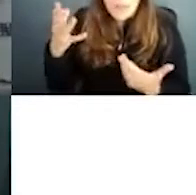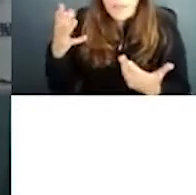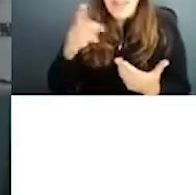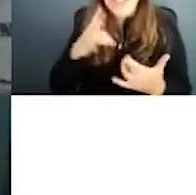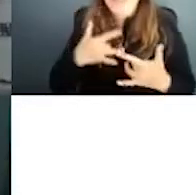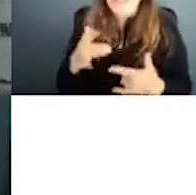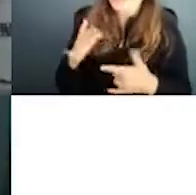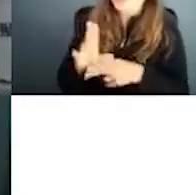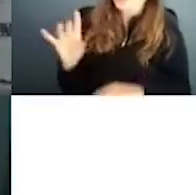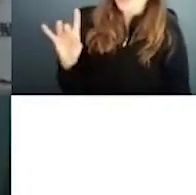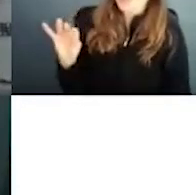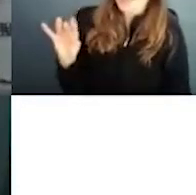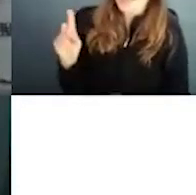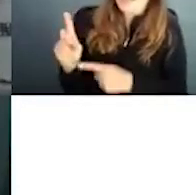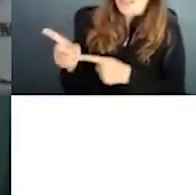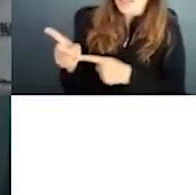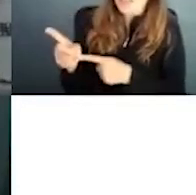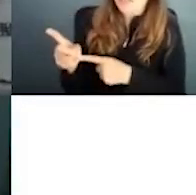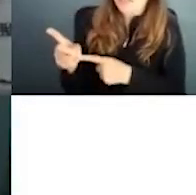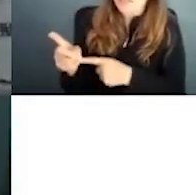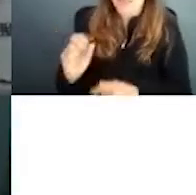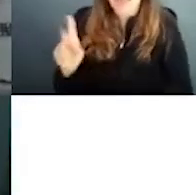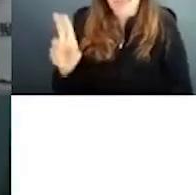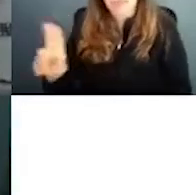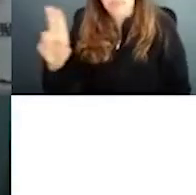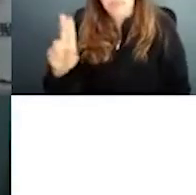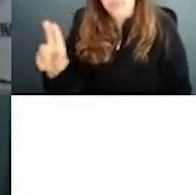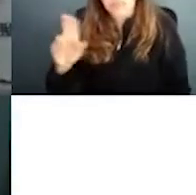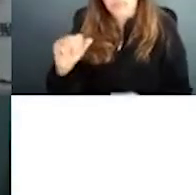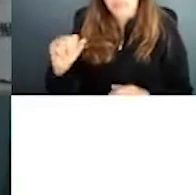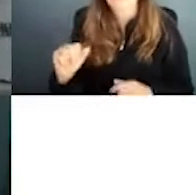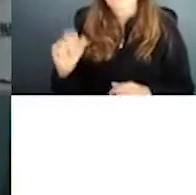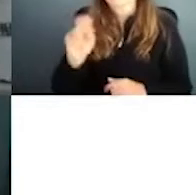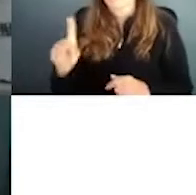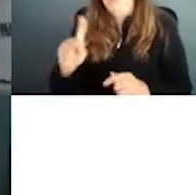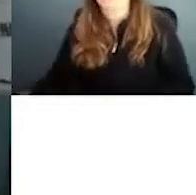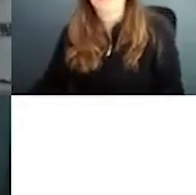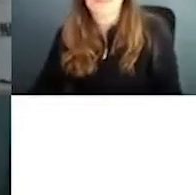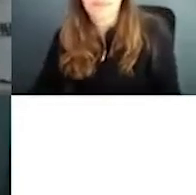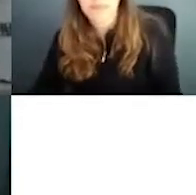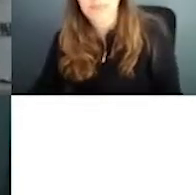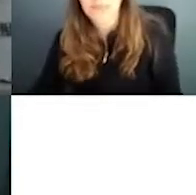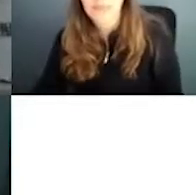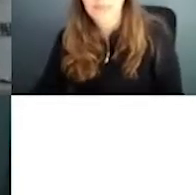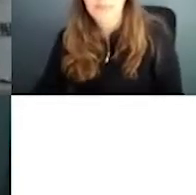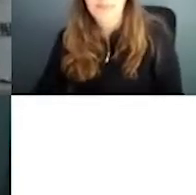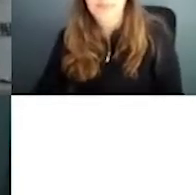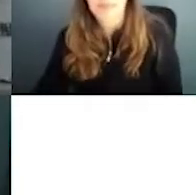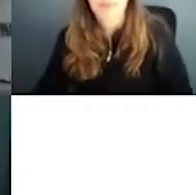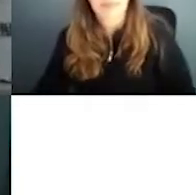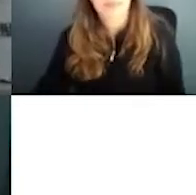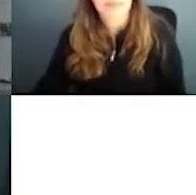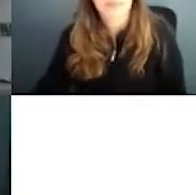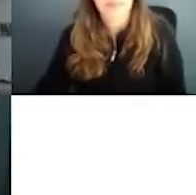the 80 days. So for example, objective 1, standard 1 is 10%. 10%